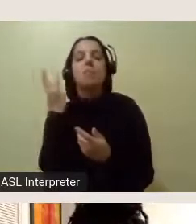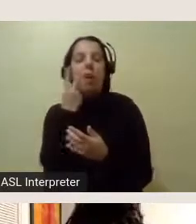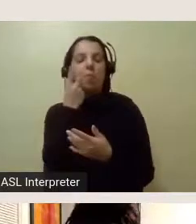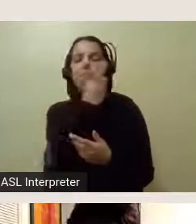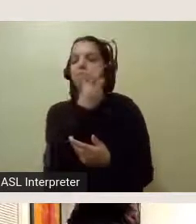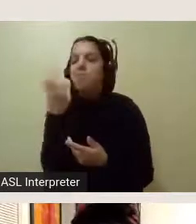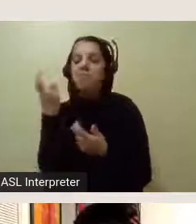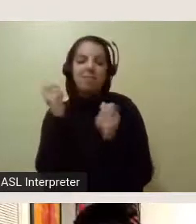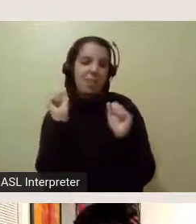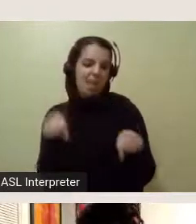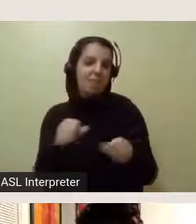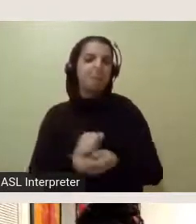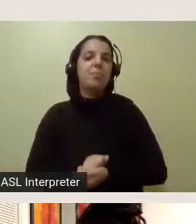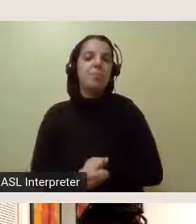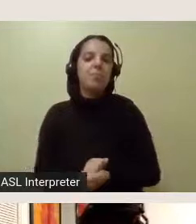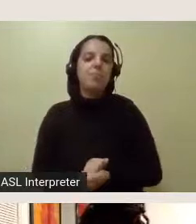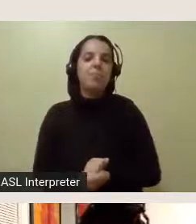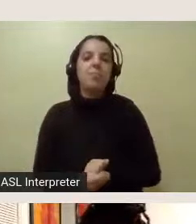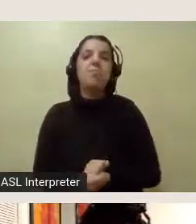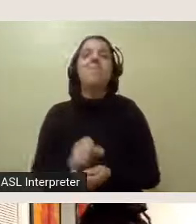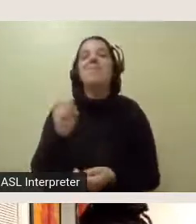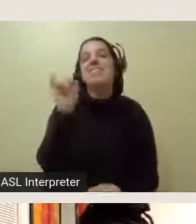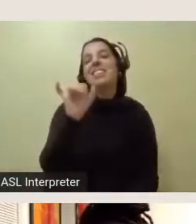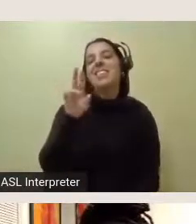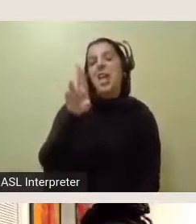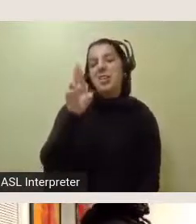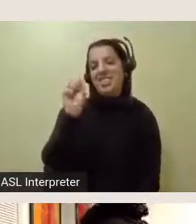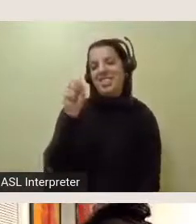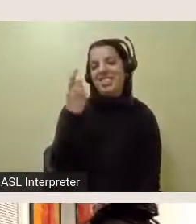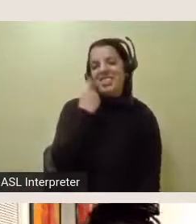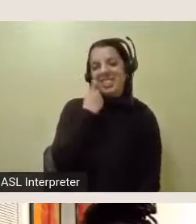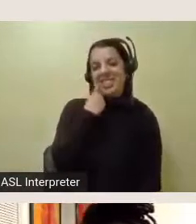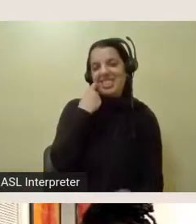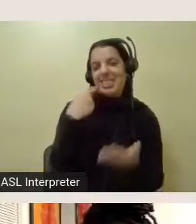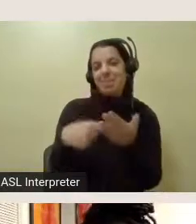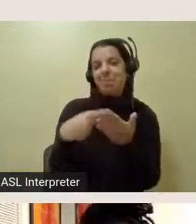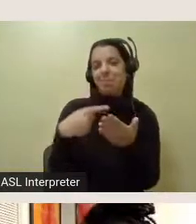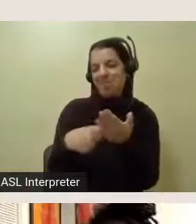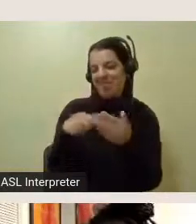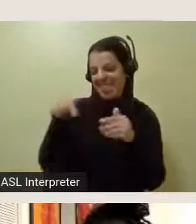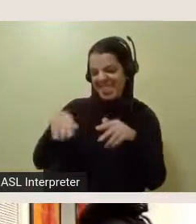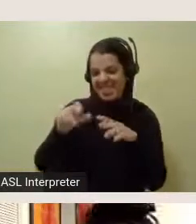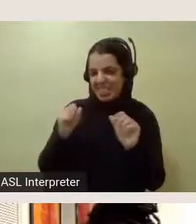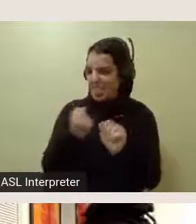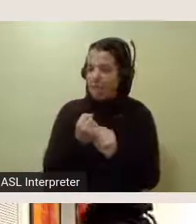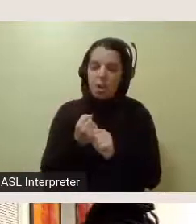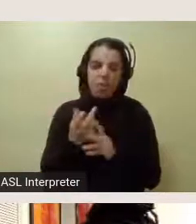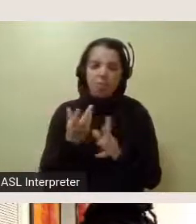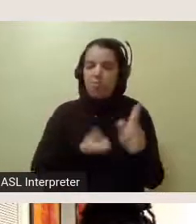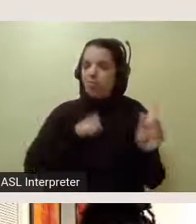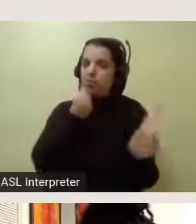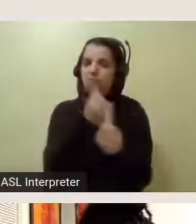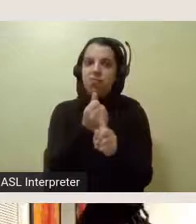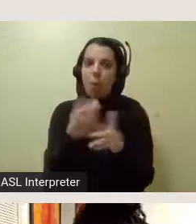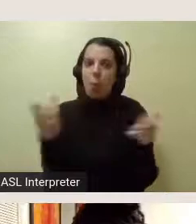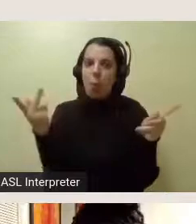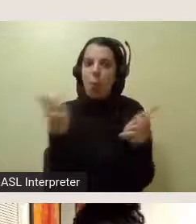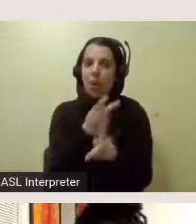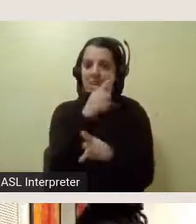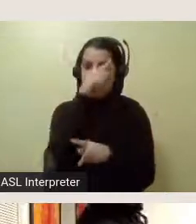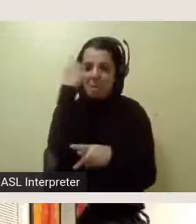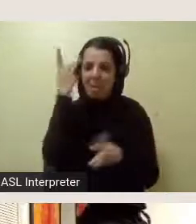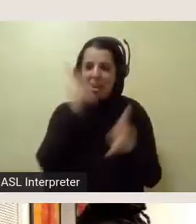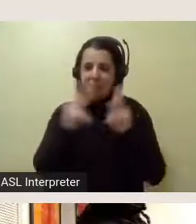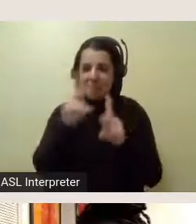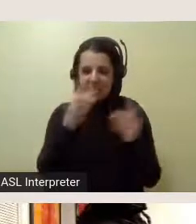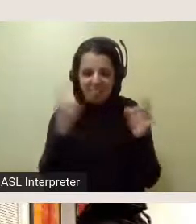Okay. I mean, Cyrus, you brought up this year, which has brought a ton of devastation and a ton more anti-Black police violence, but